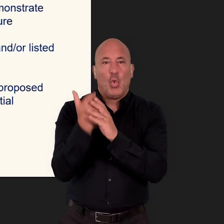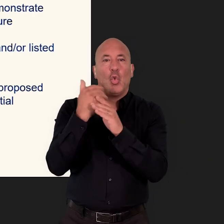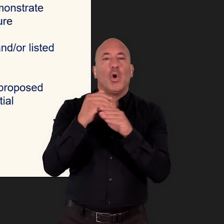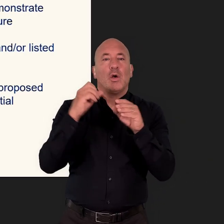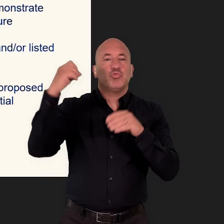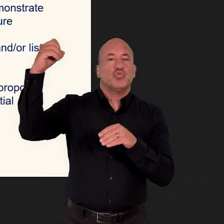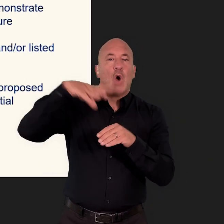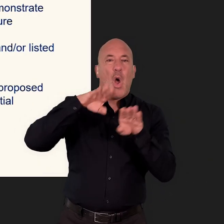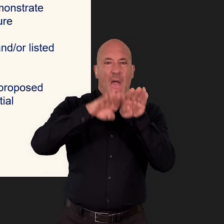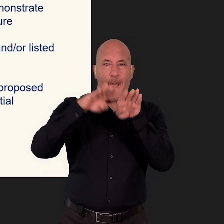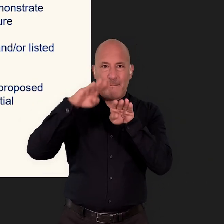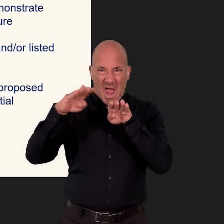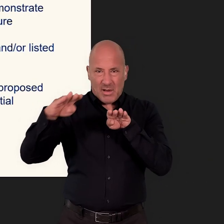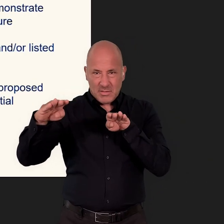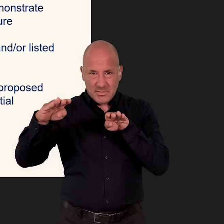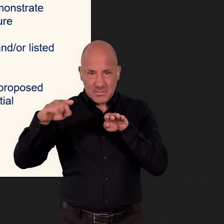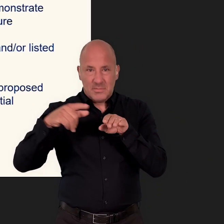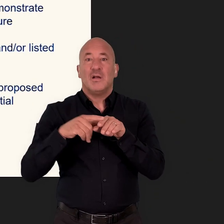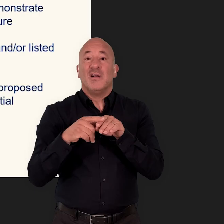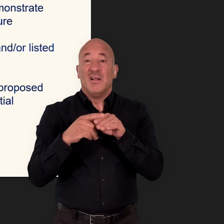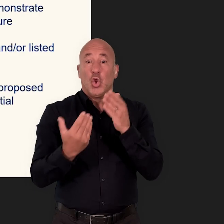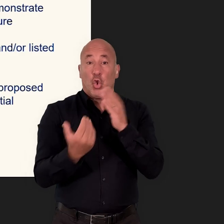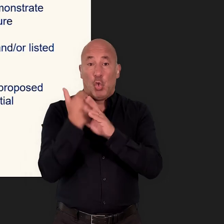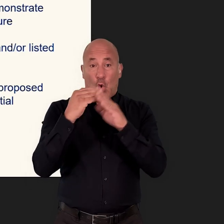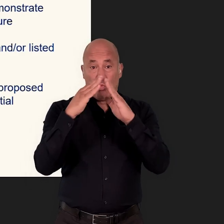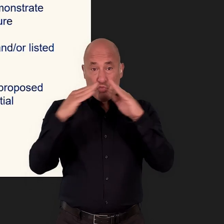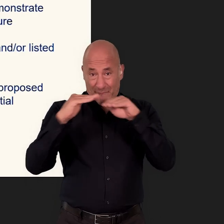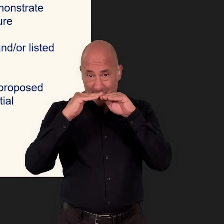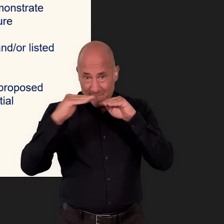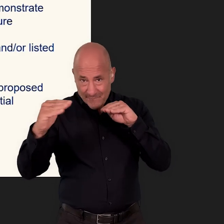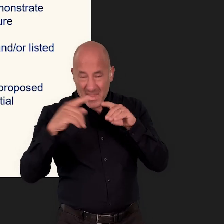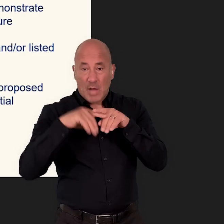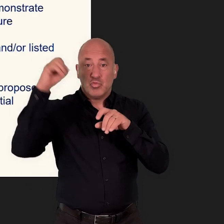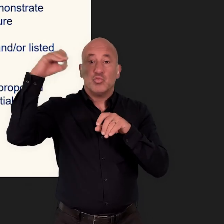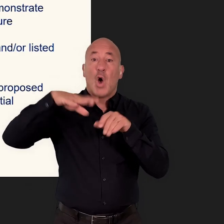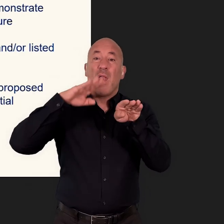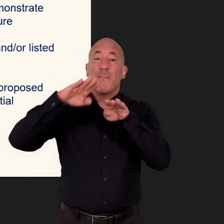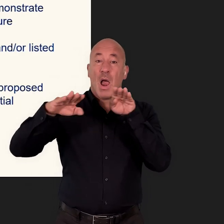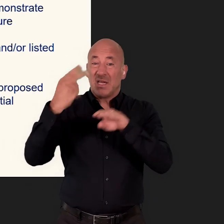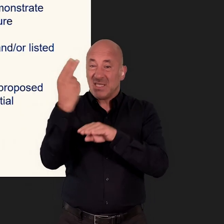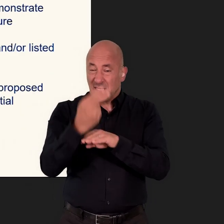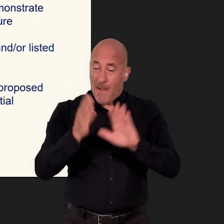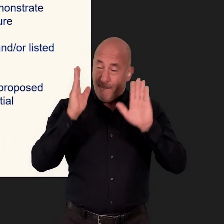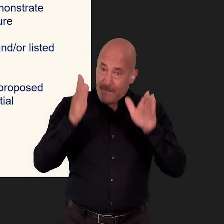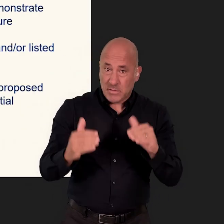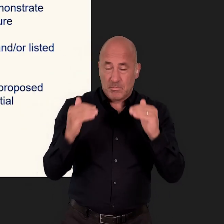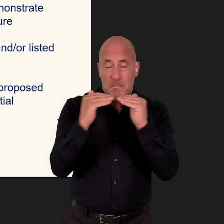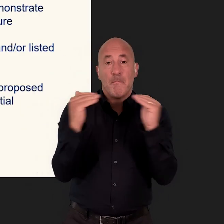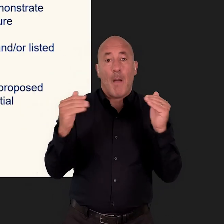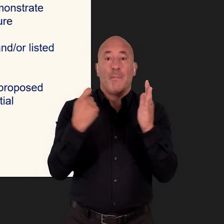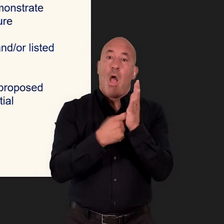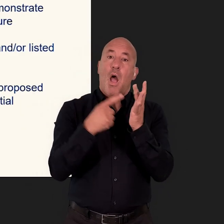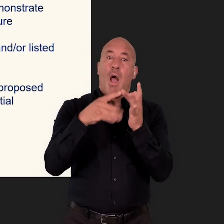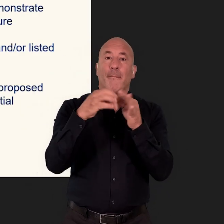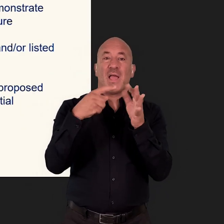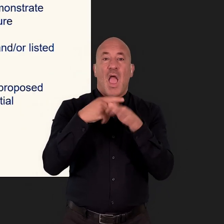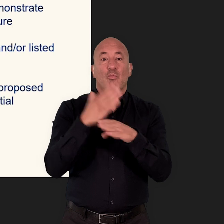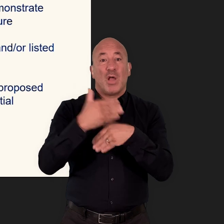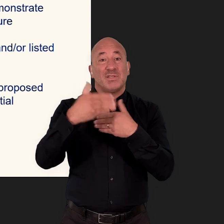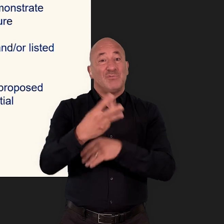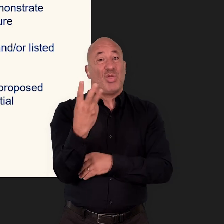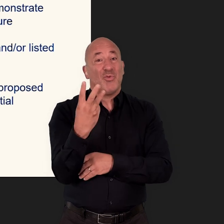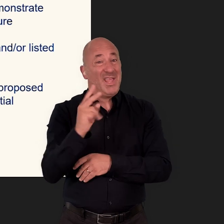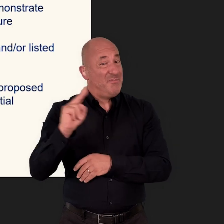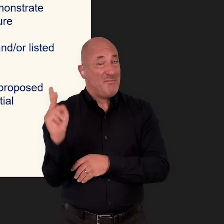its building and install solar panels, the design of both the new roof coverings and the solar panels must be developed to the